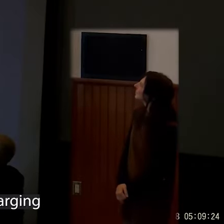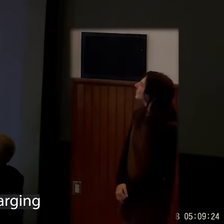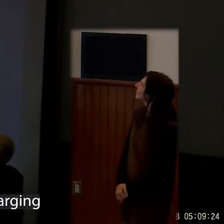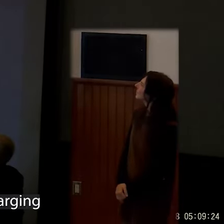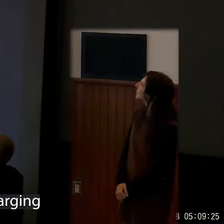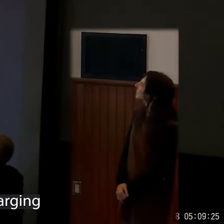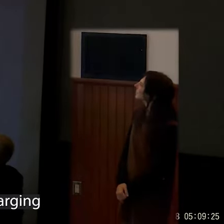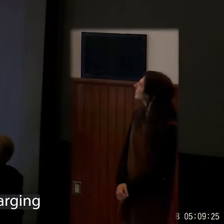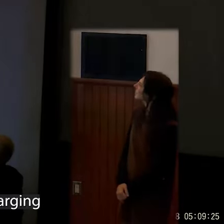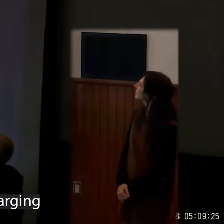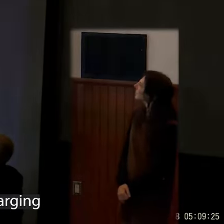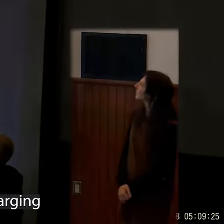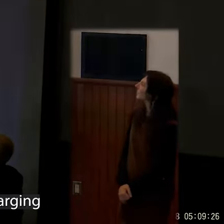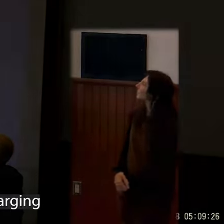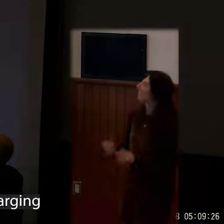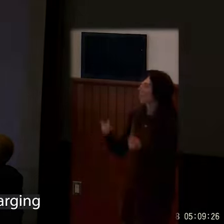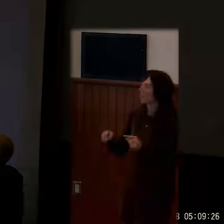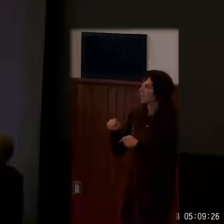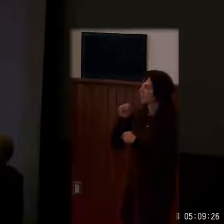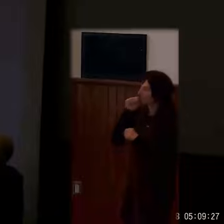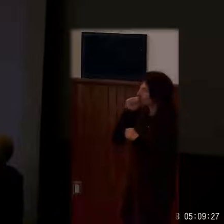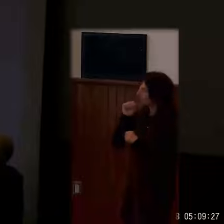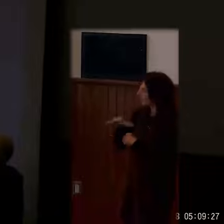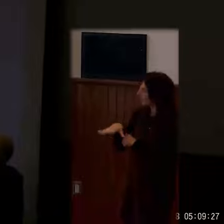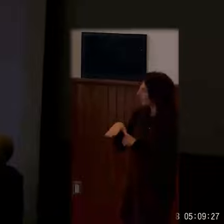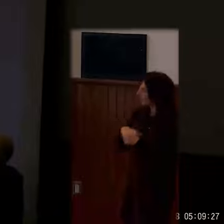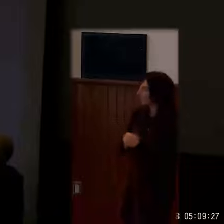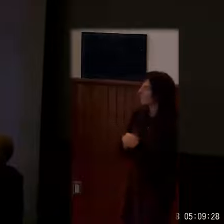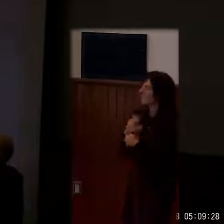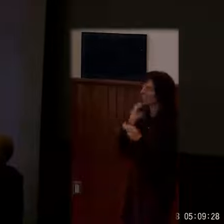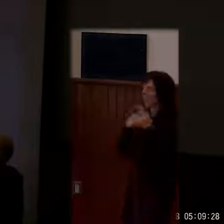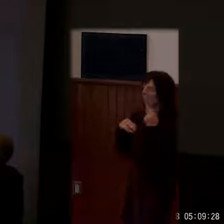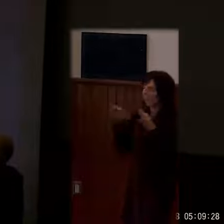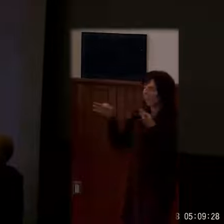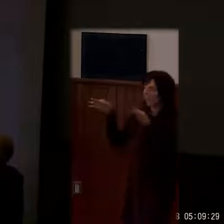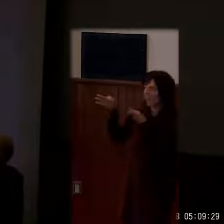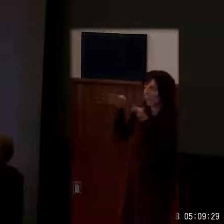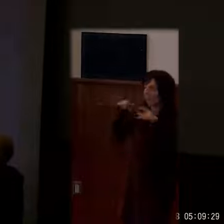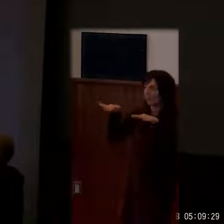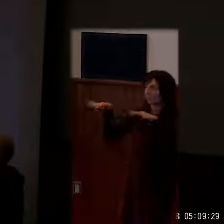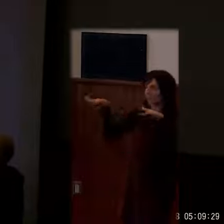Reiko makes a sudden sneeze, discharging micro droplets into the air.